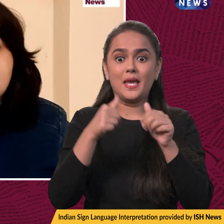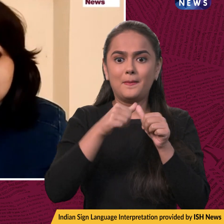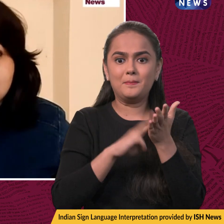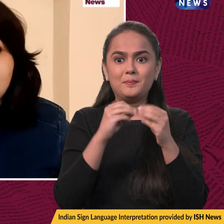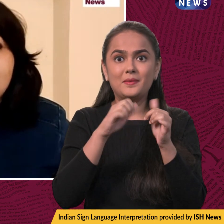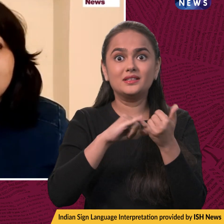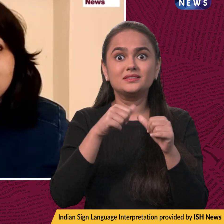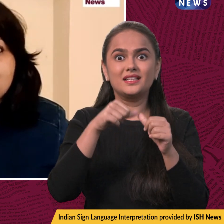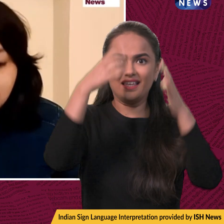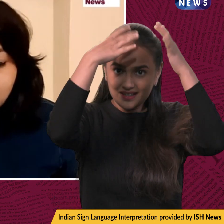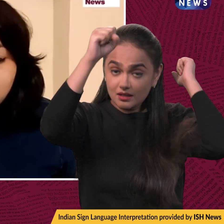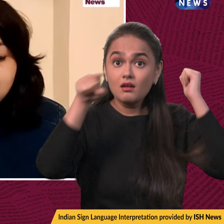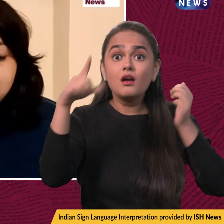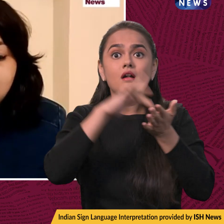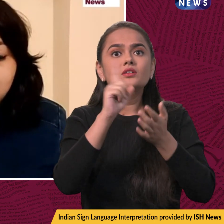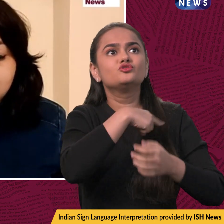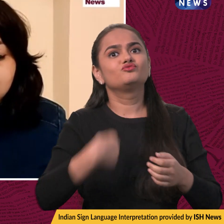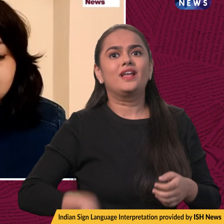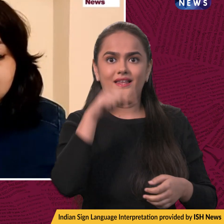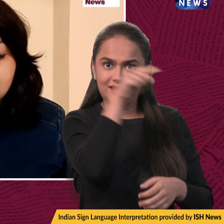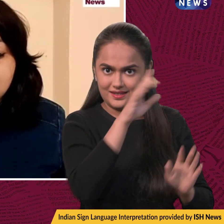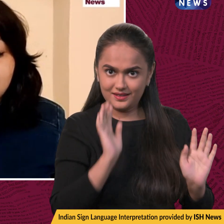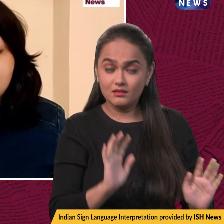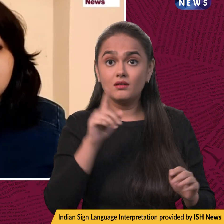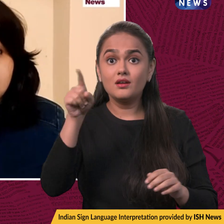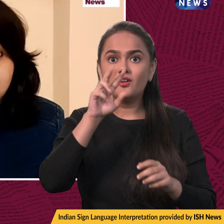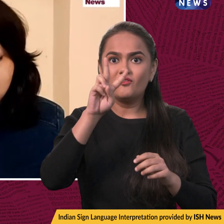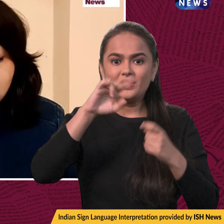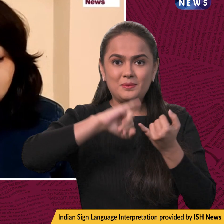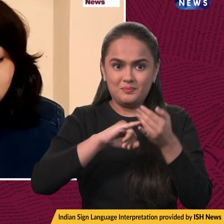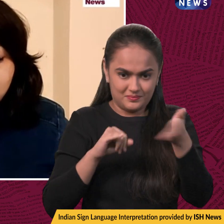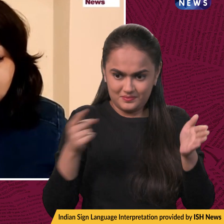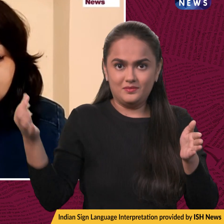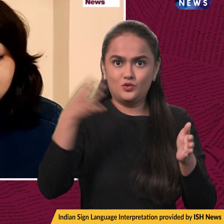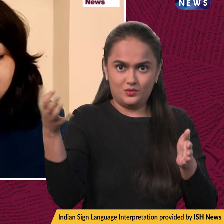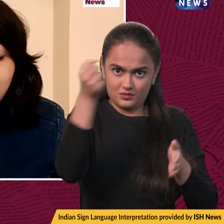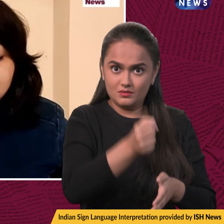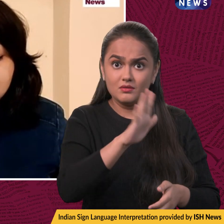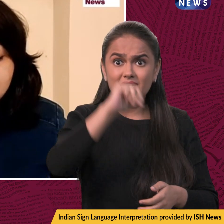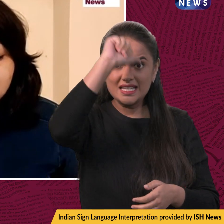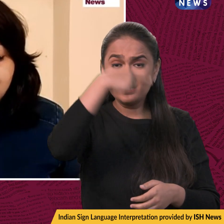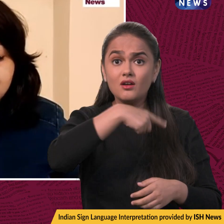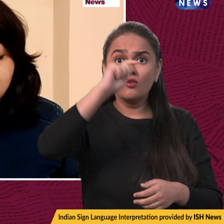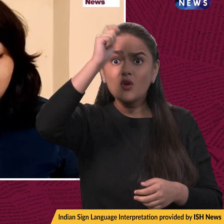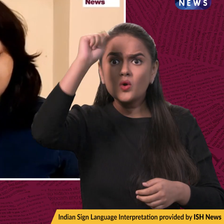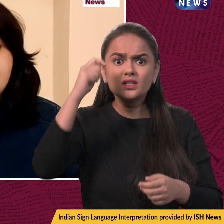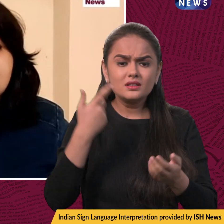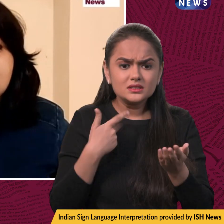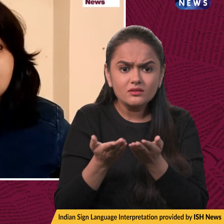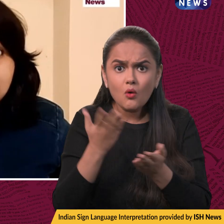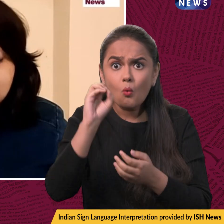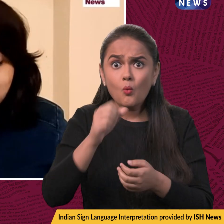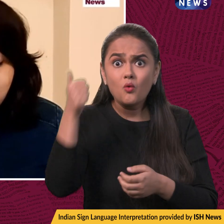next ambassador to China. Mr. Rawat will succeed Vikram Misri. Now, an Indian Foreign Service officer of